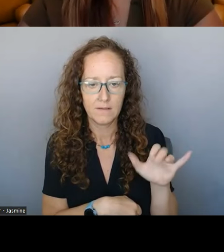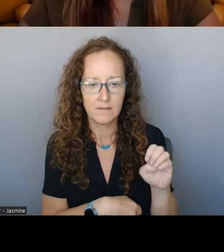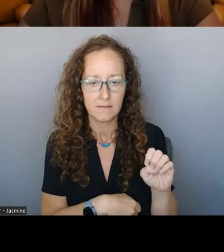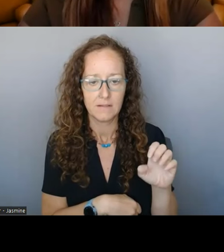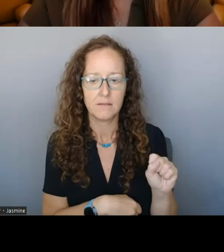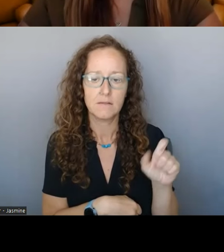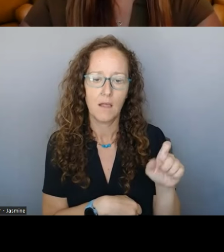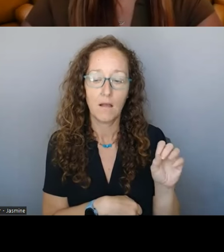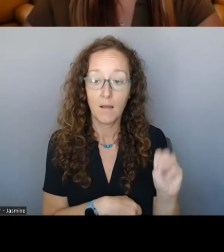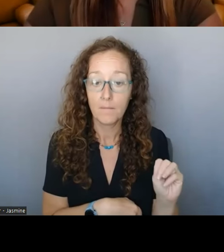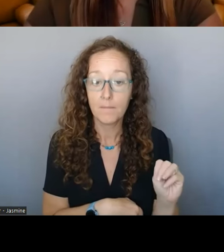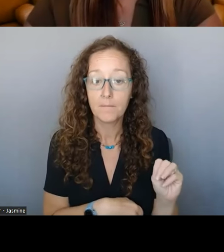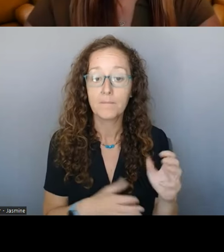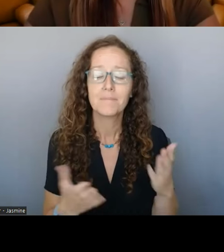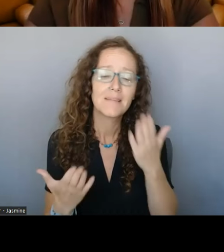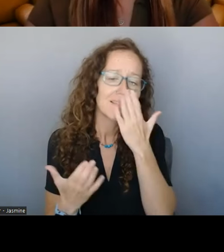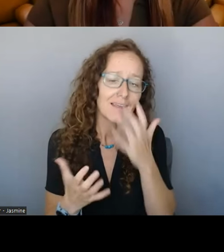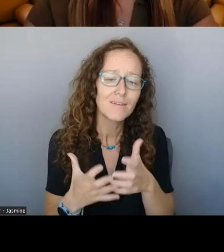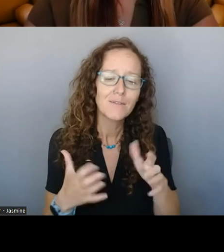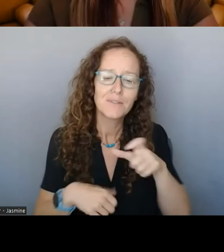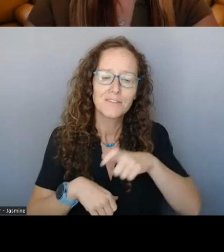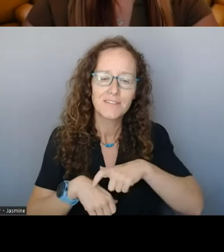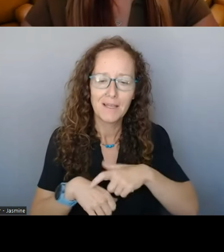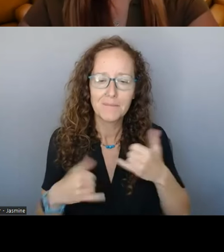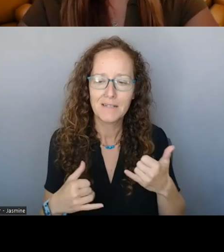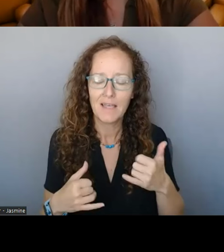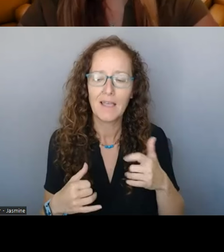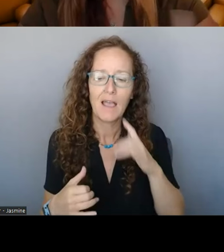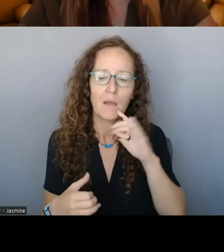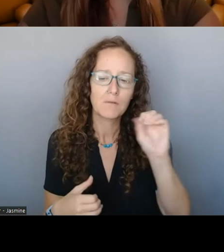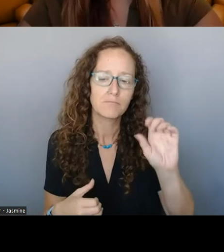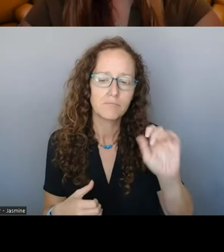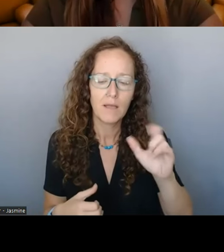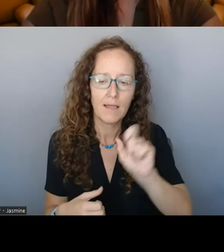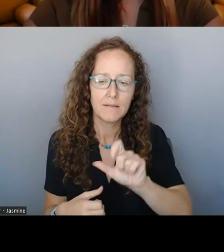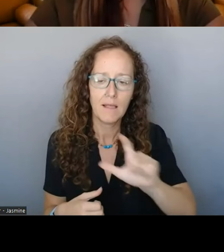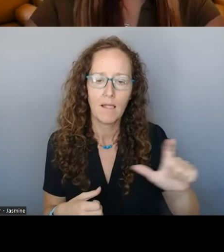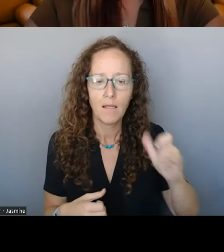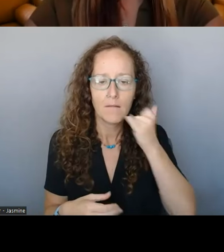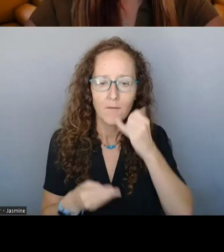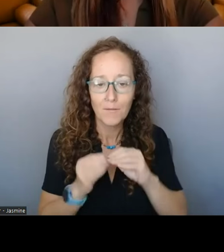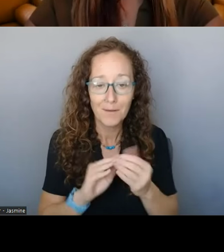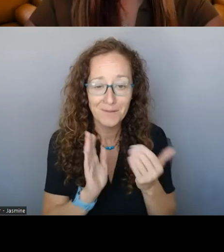Well, I thank you so much for your time today. I'm going to give you the senior linkage line number one last time,